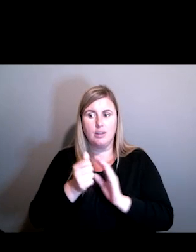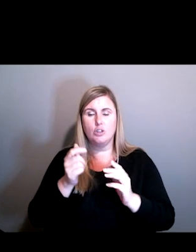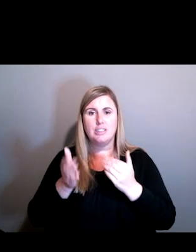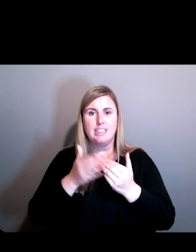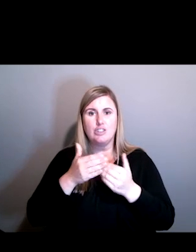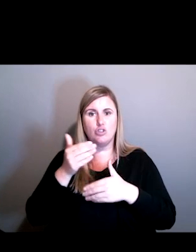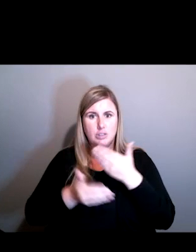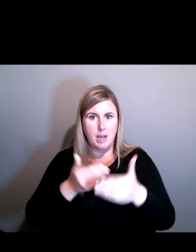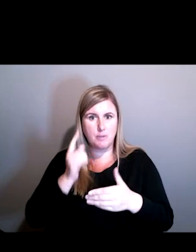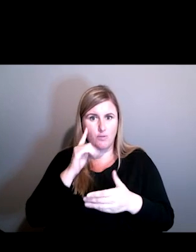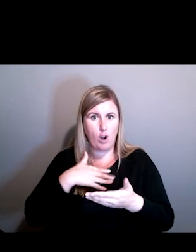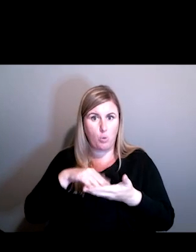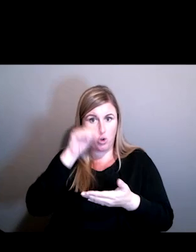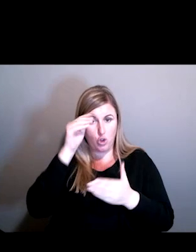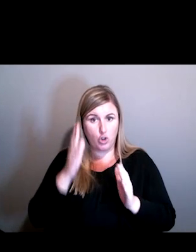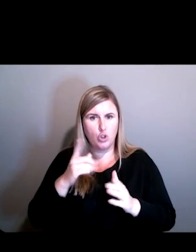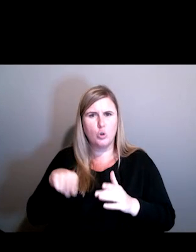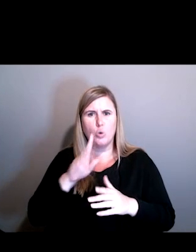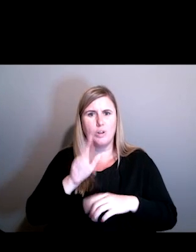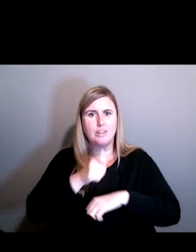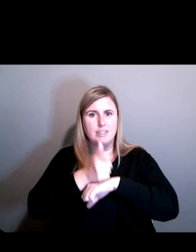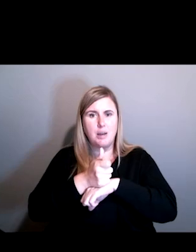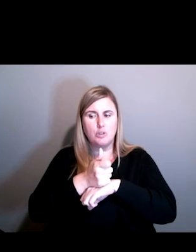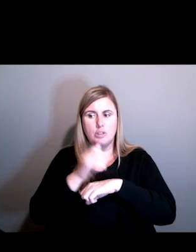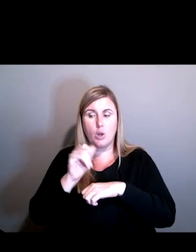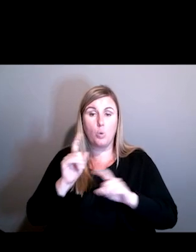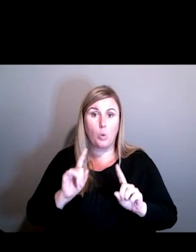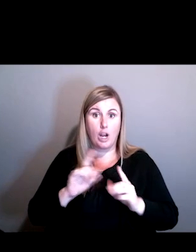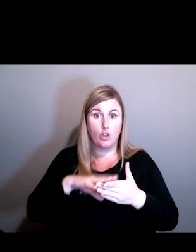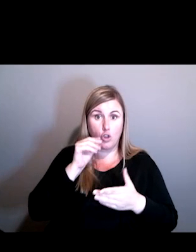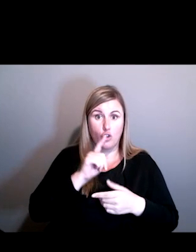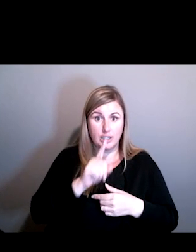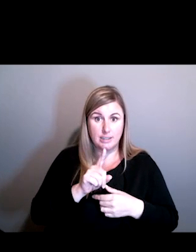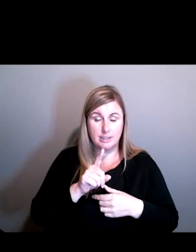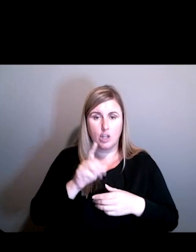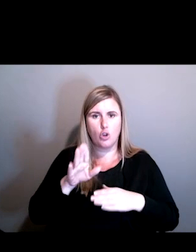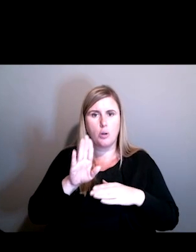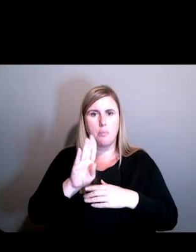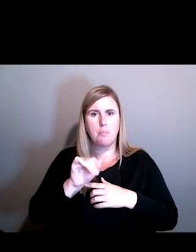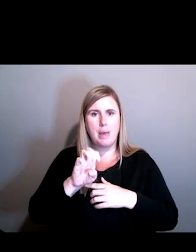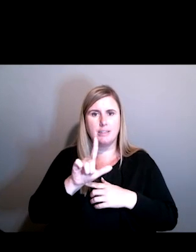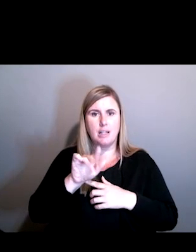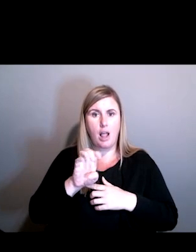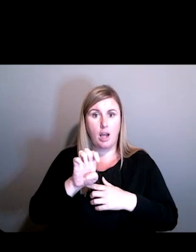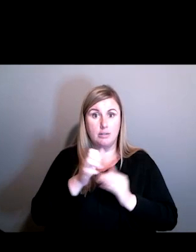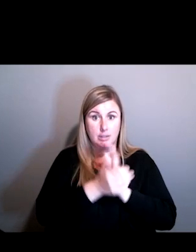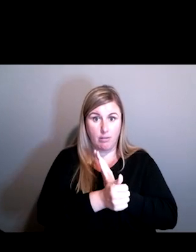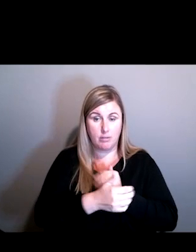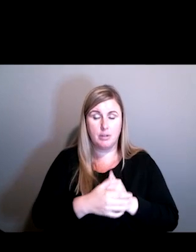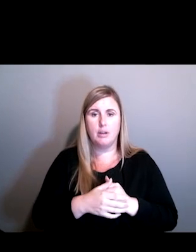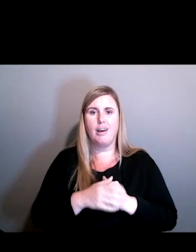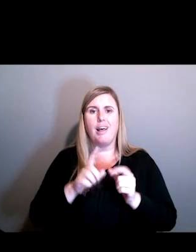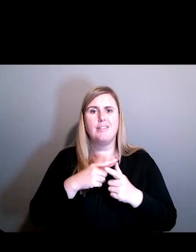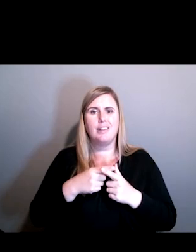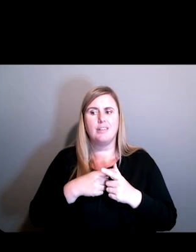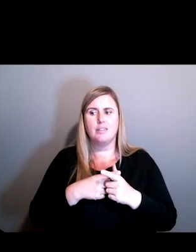into easier steps for our learners. So you will establish like where your learner is, their baseline skill, and then